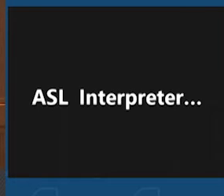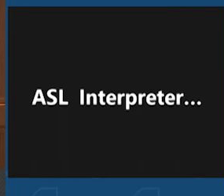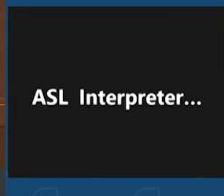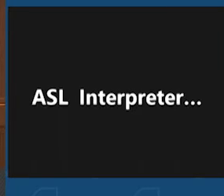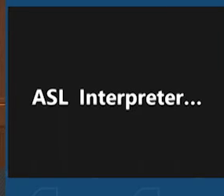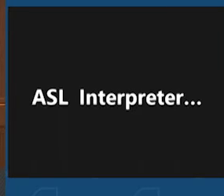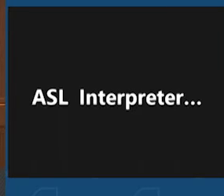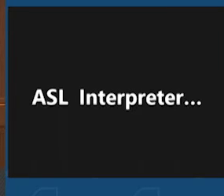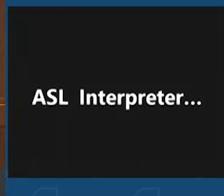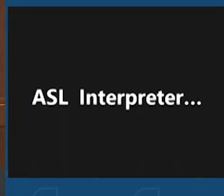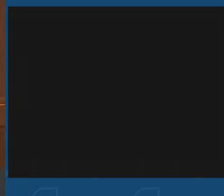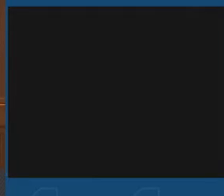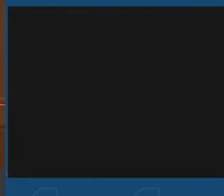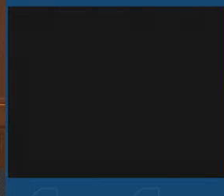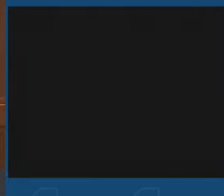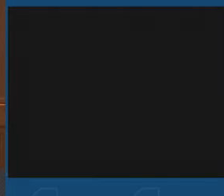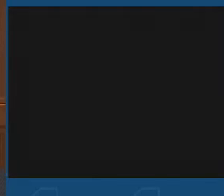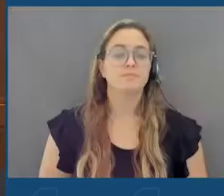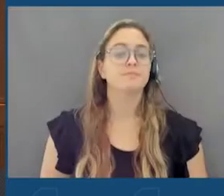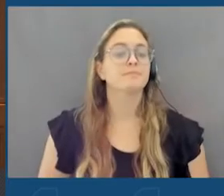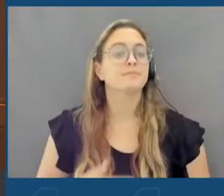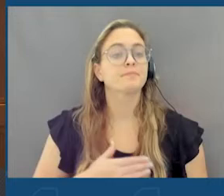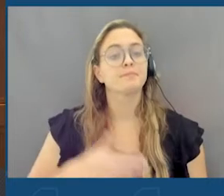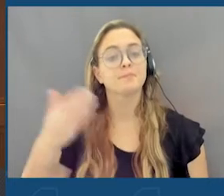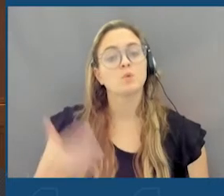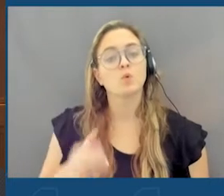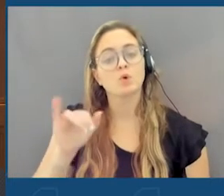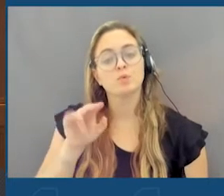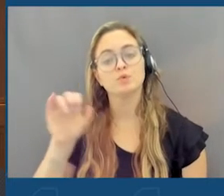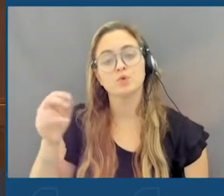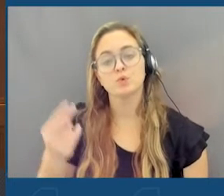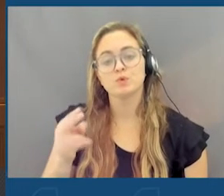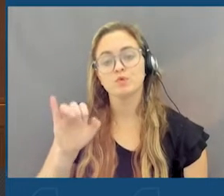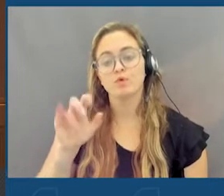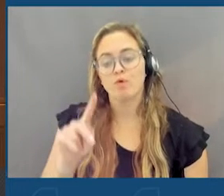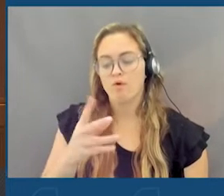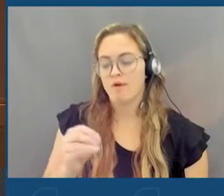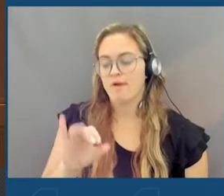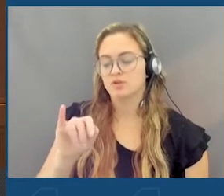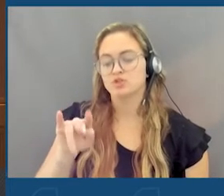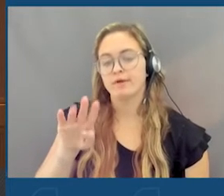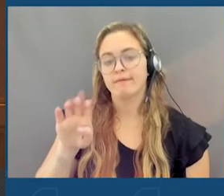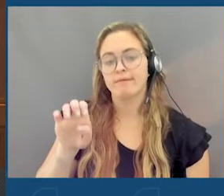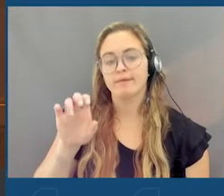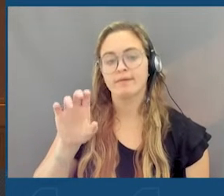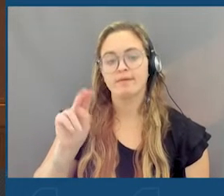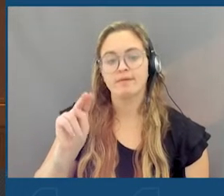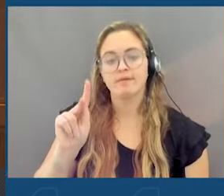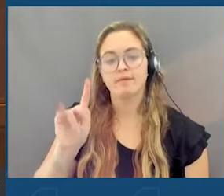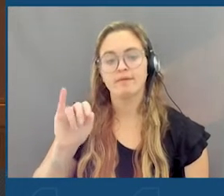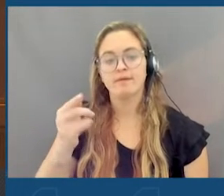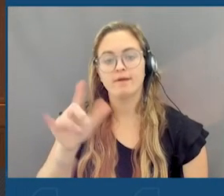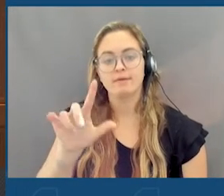Please welcome Joseph Clark and Jacqueline Knight.